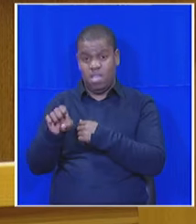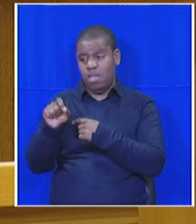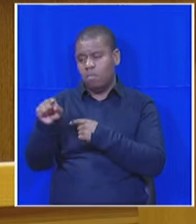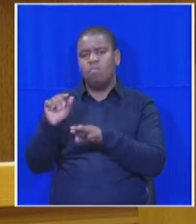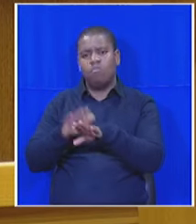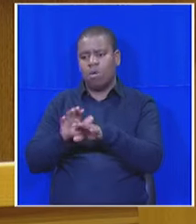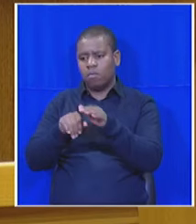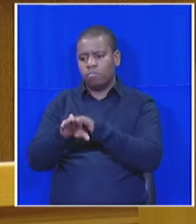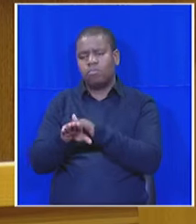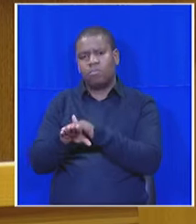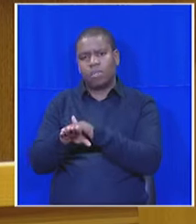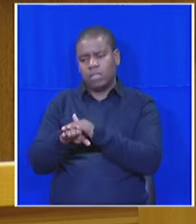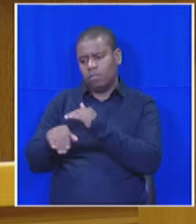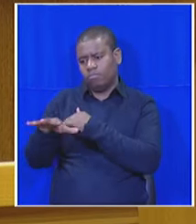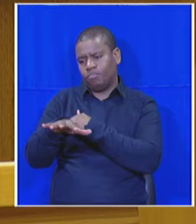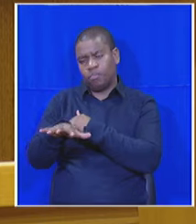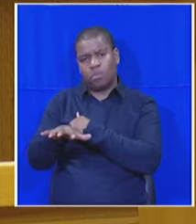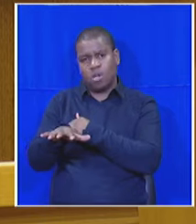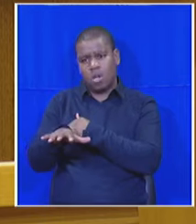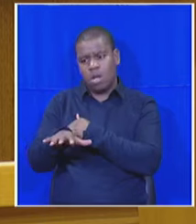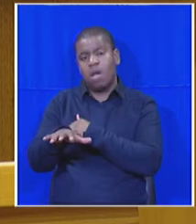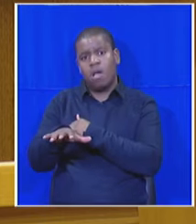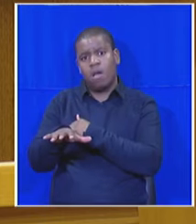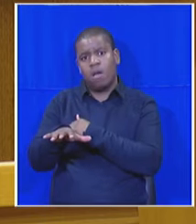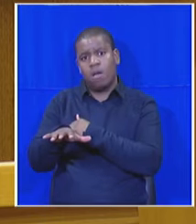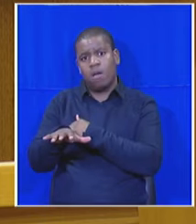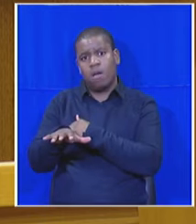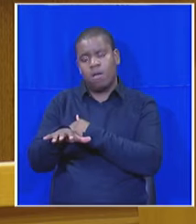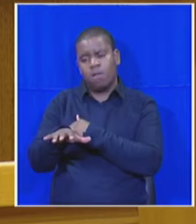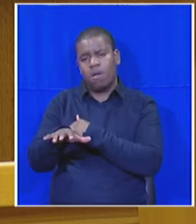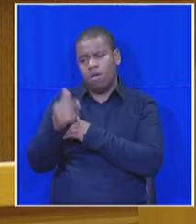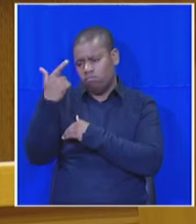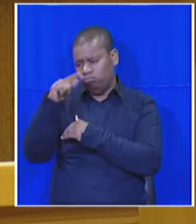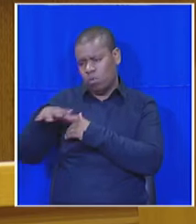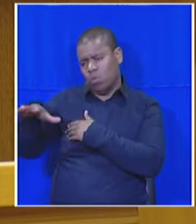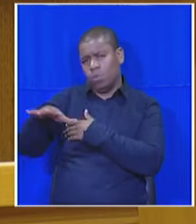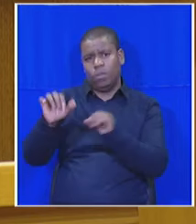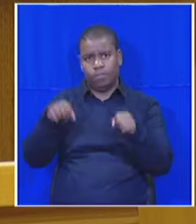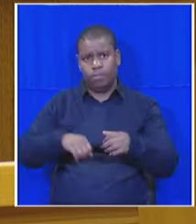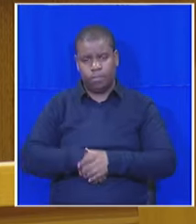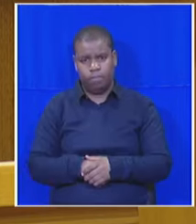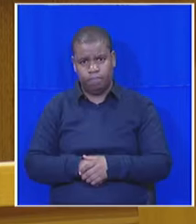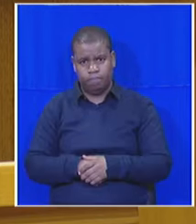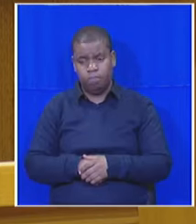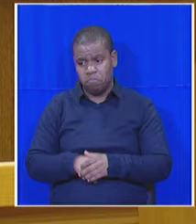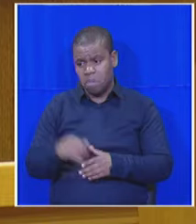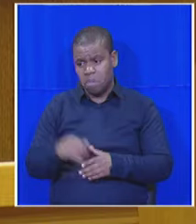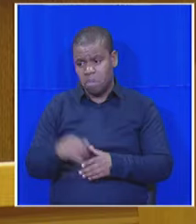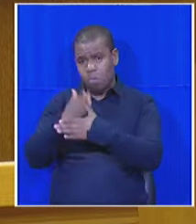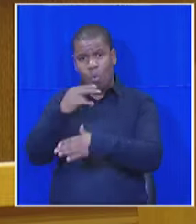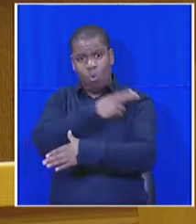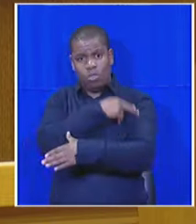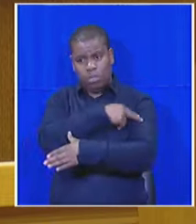got what is called the state-of-the-art pediatric, Minister Mtwaleti. We have got what is called the state-of-the-art psychiatric hospital